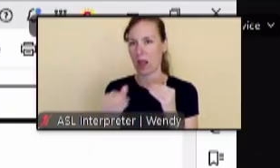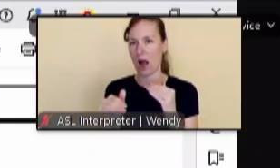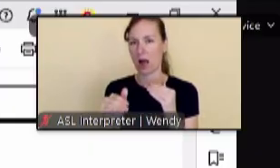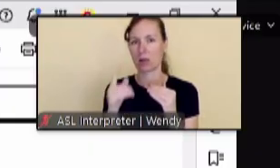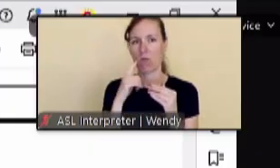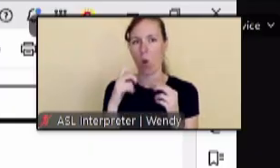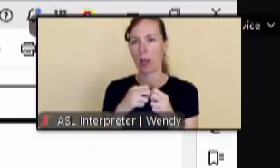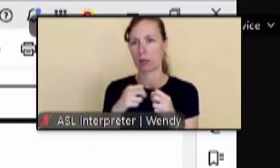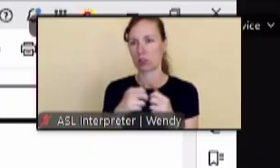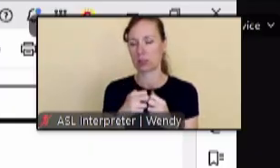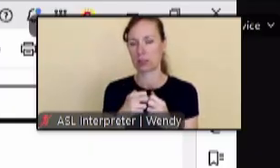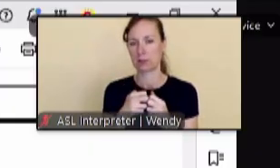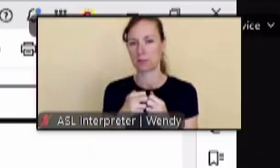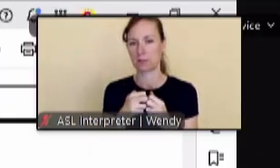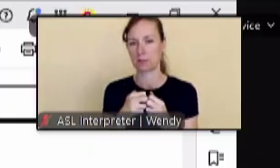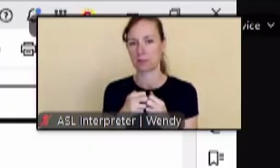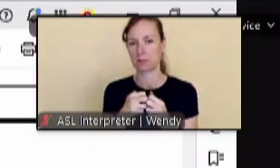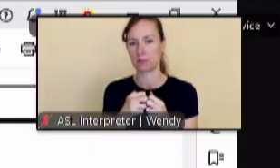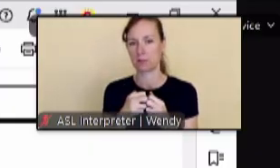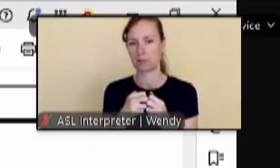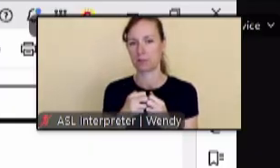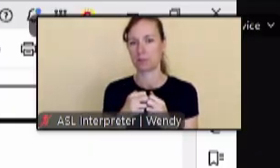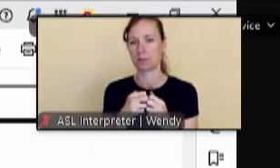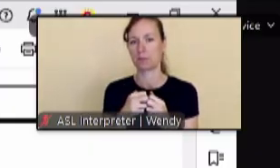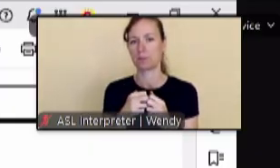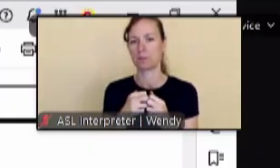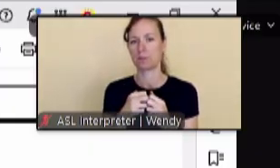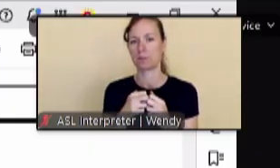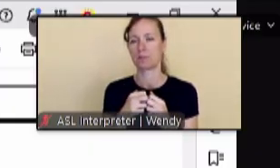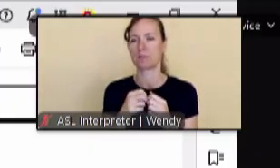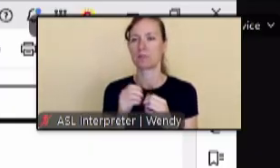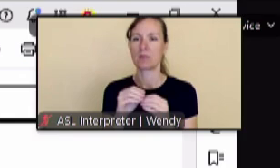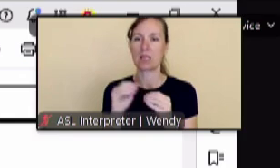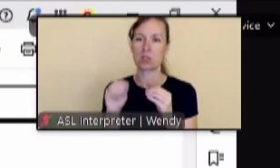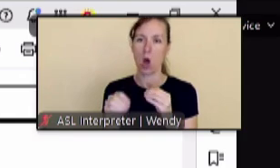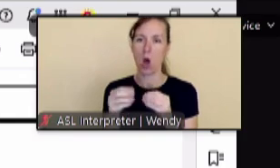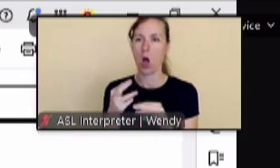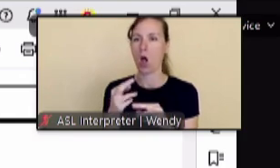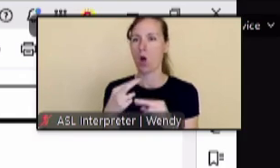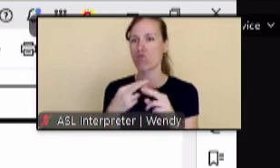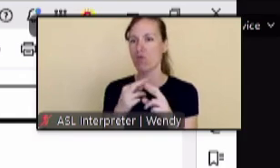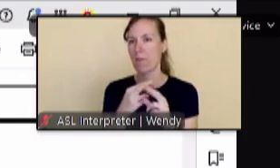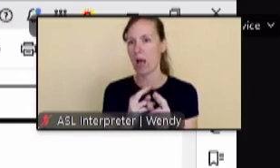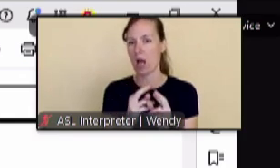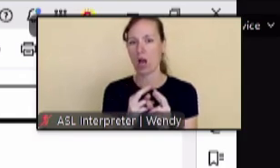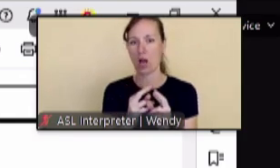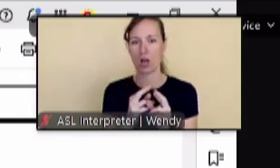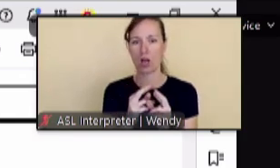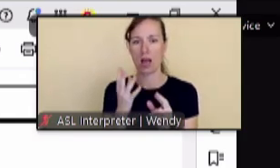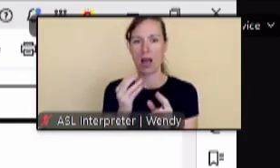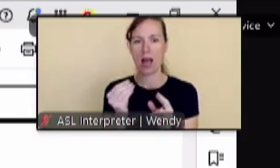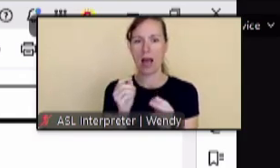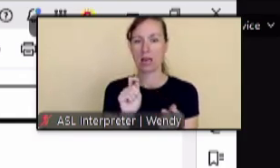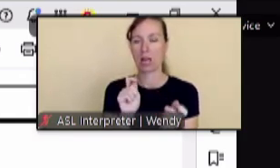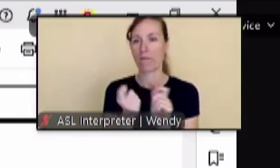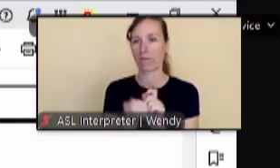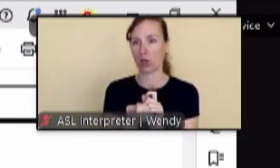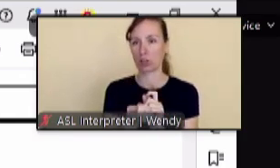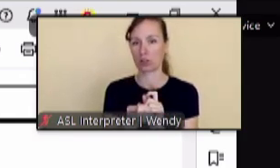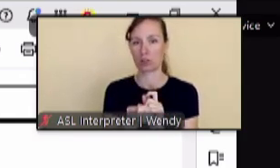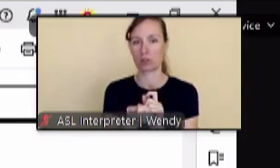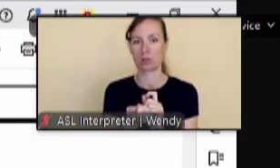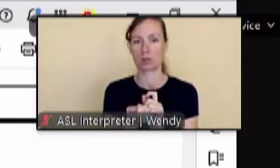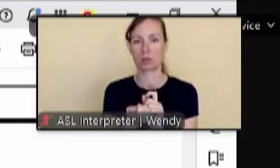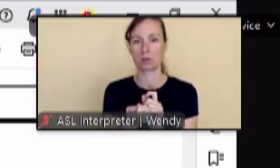The street light install, repair, and convert, as I explained last time, and we recently were briefed. I still don't have a timeline.